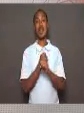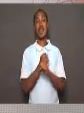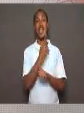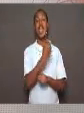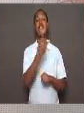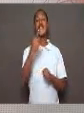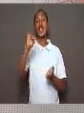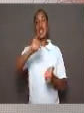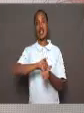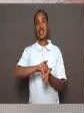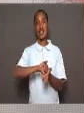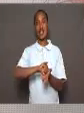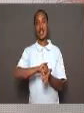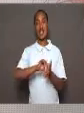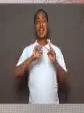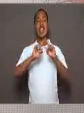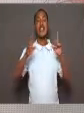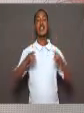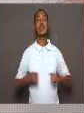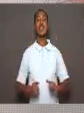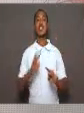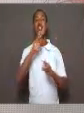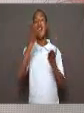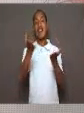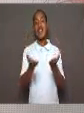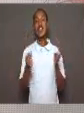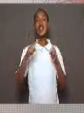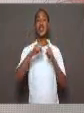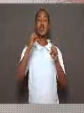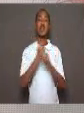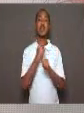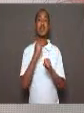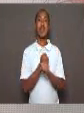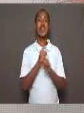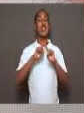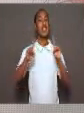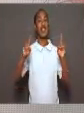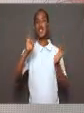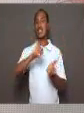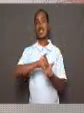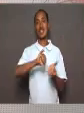salt. Different methods are needed to prepare different salts.